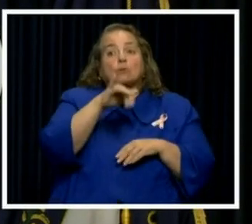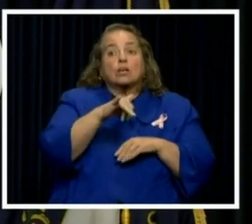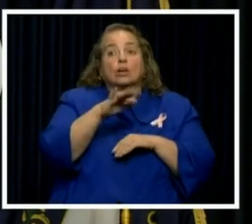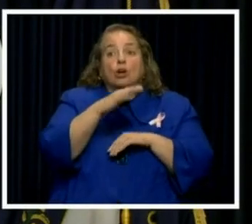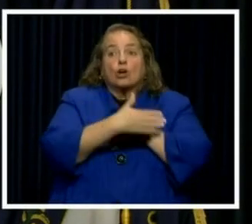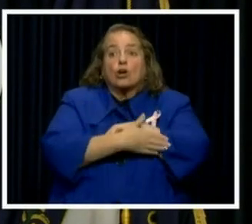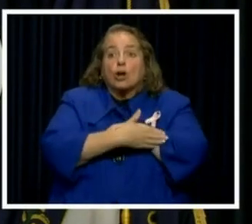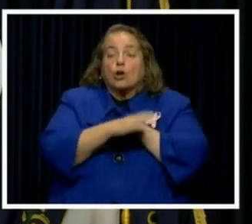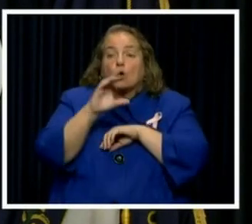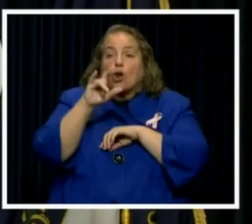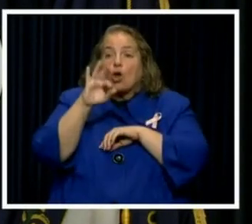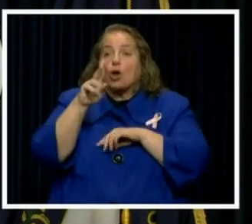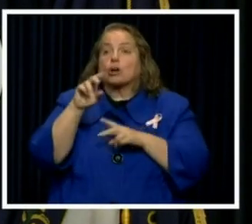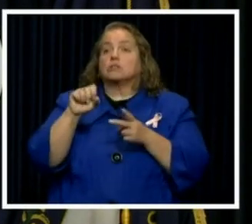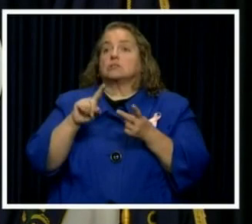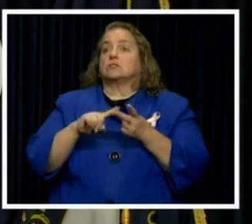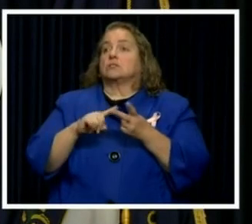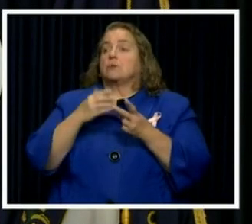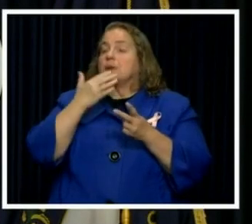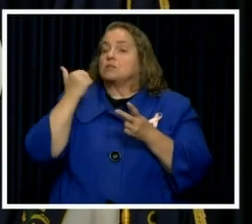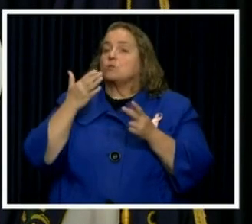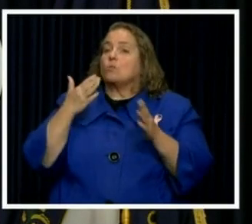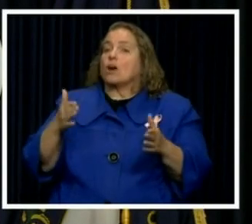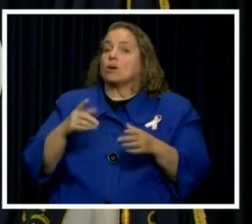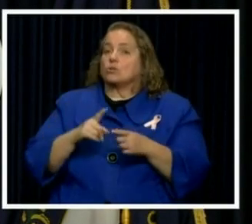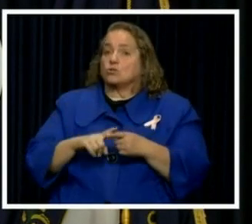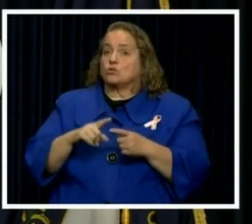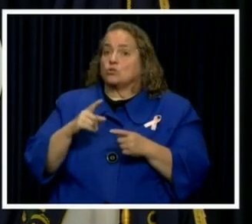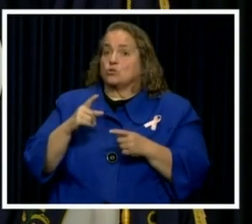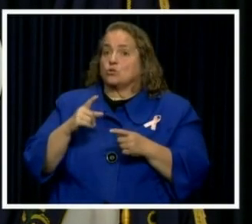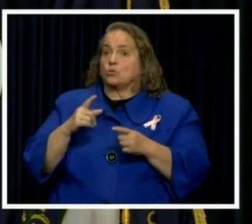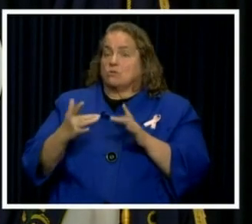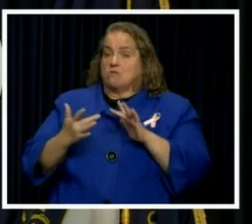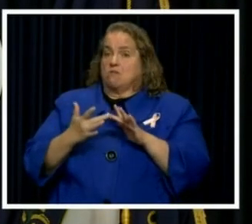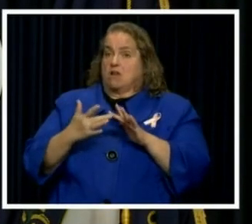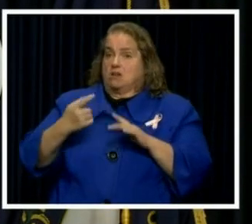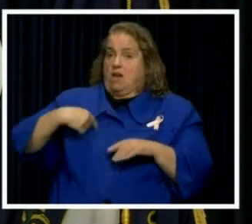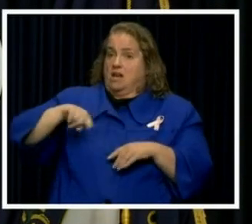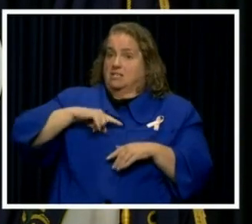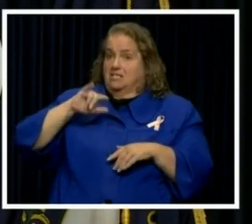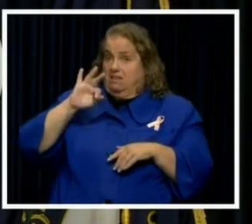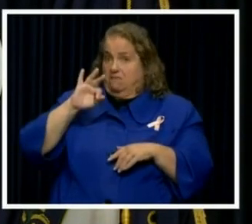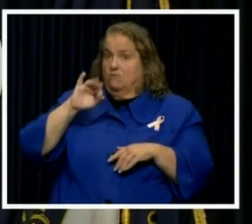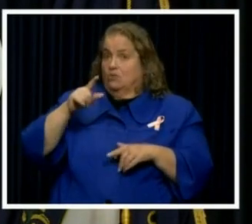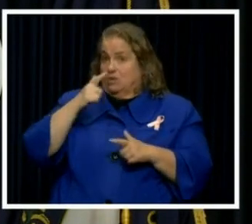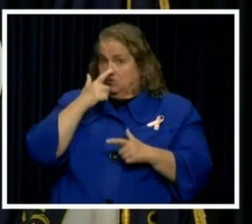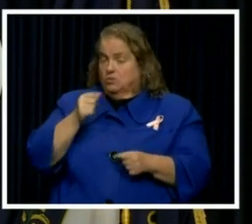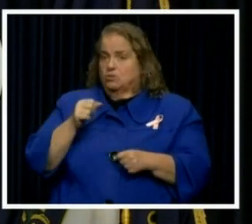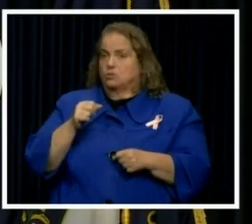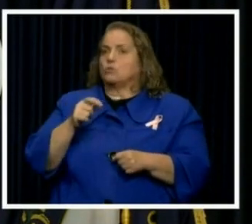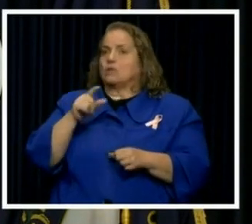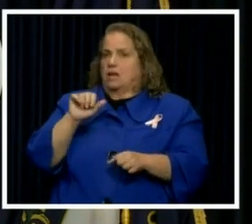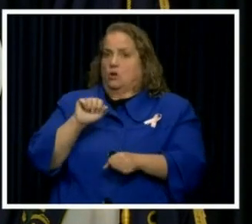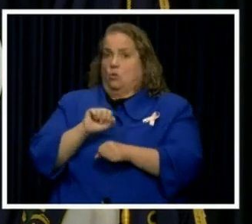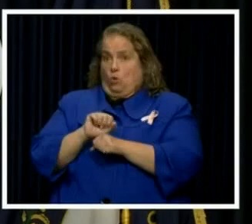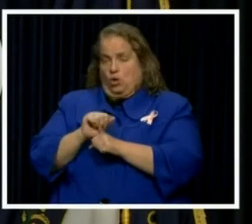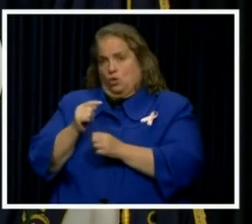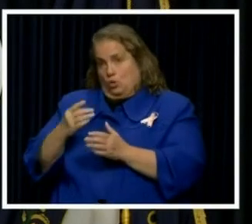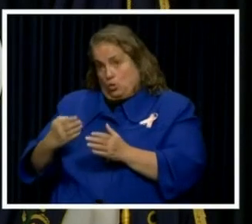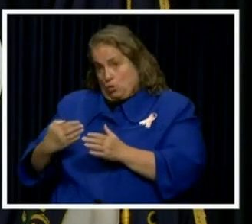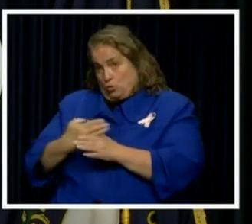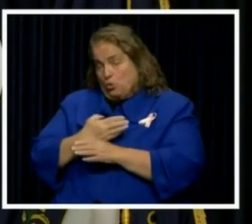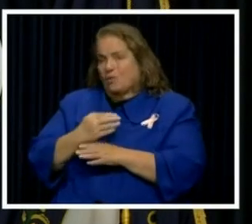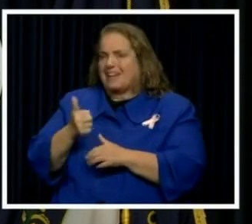the best way to go ahead and engage us, if this is something you're interested in, work it through the